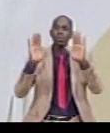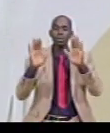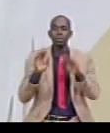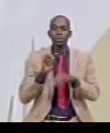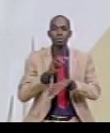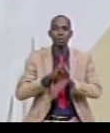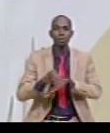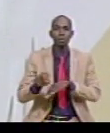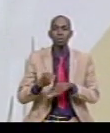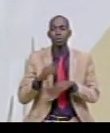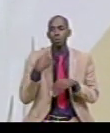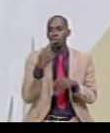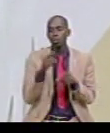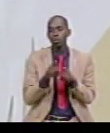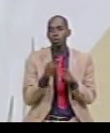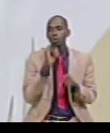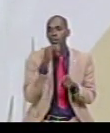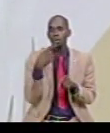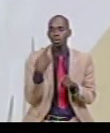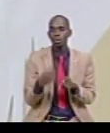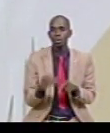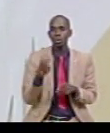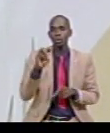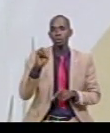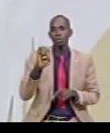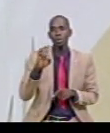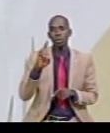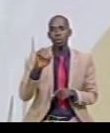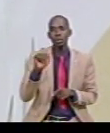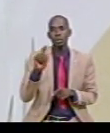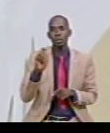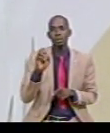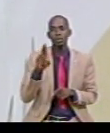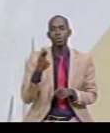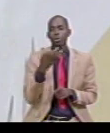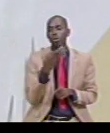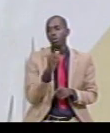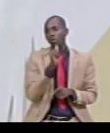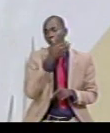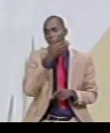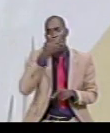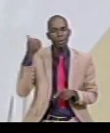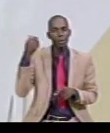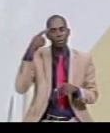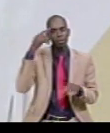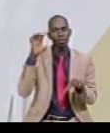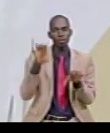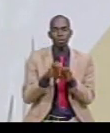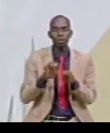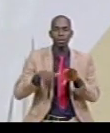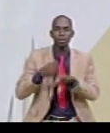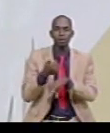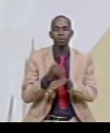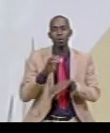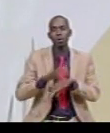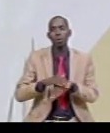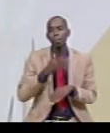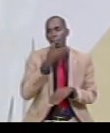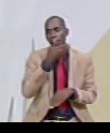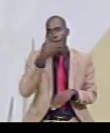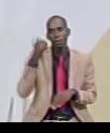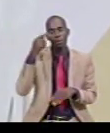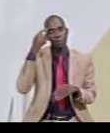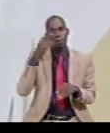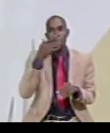the mediator of a better covenant, which was established upon better promises. Then